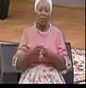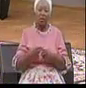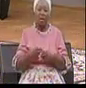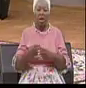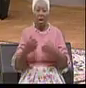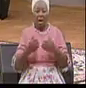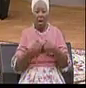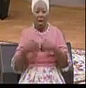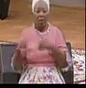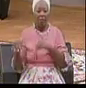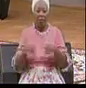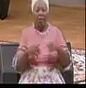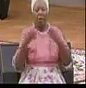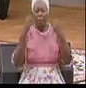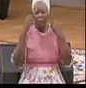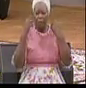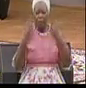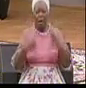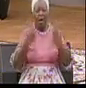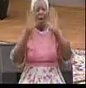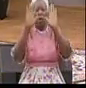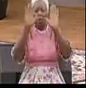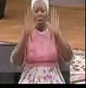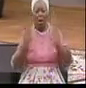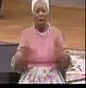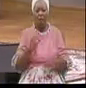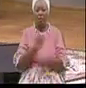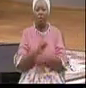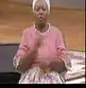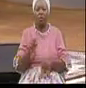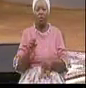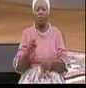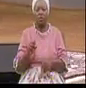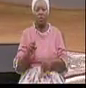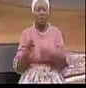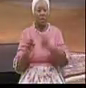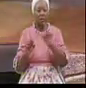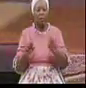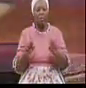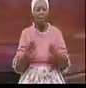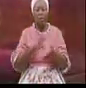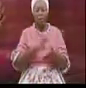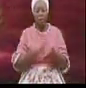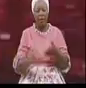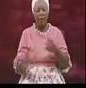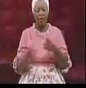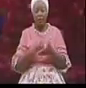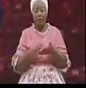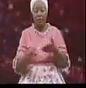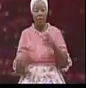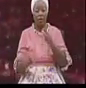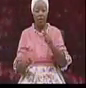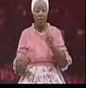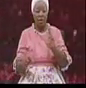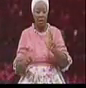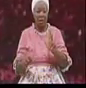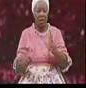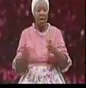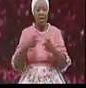I've done many wonderful works. Verse 23, then will